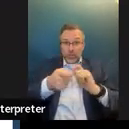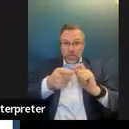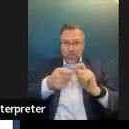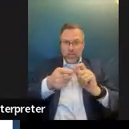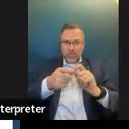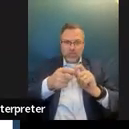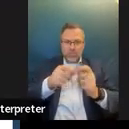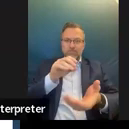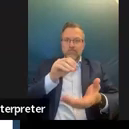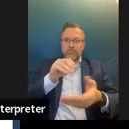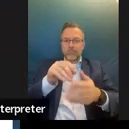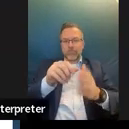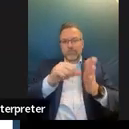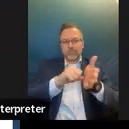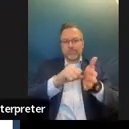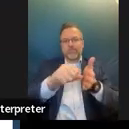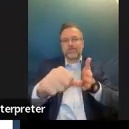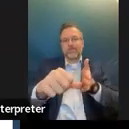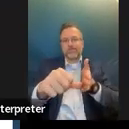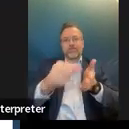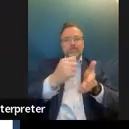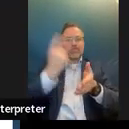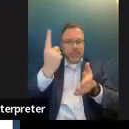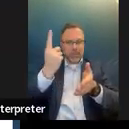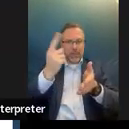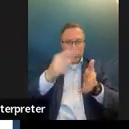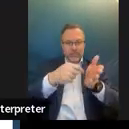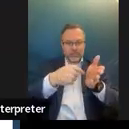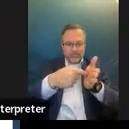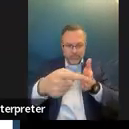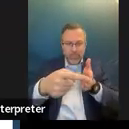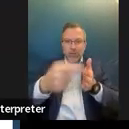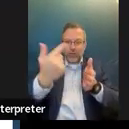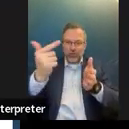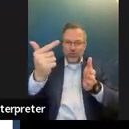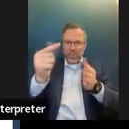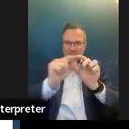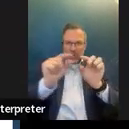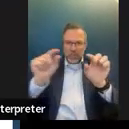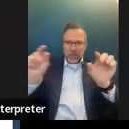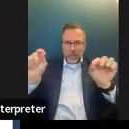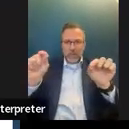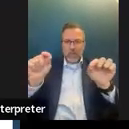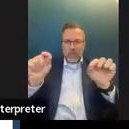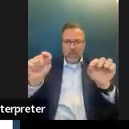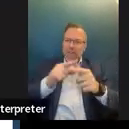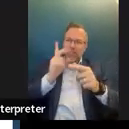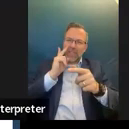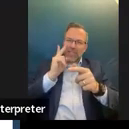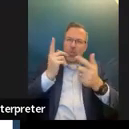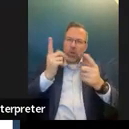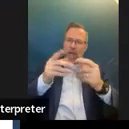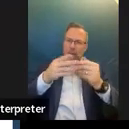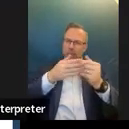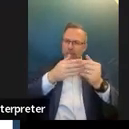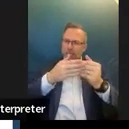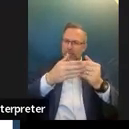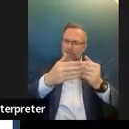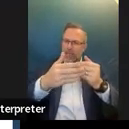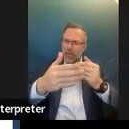this is where we implemented it, and we want to see if the data changes. So, of course, because the first change always